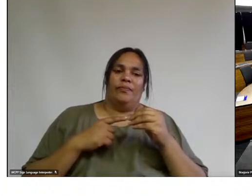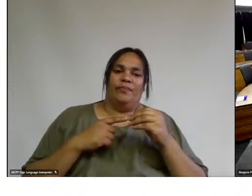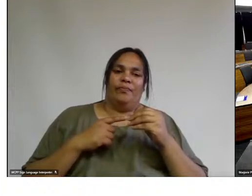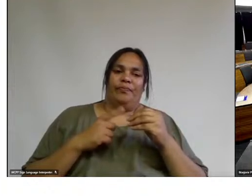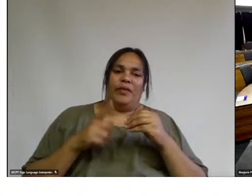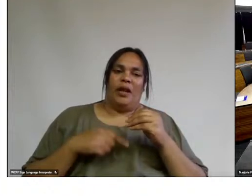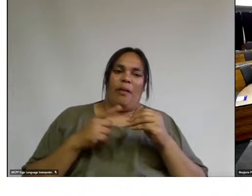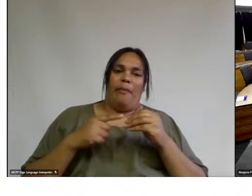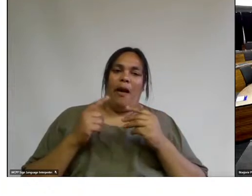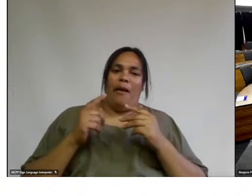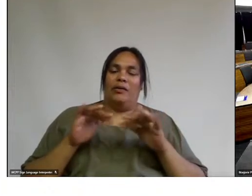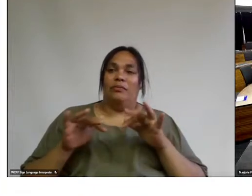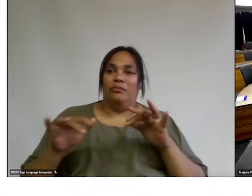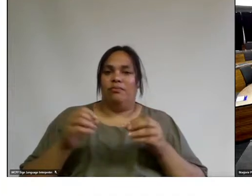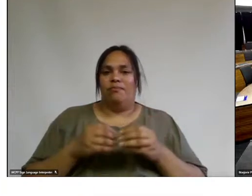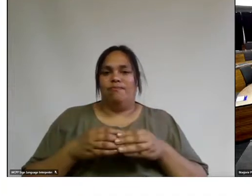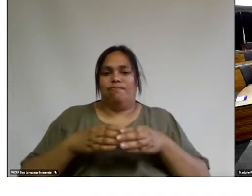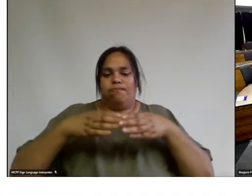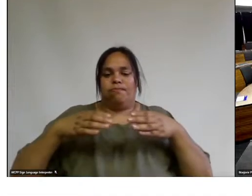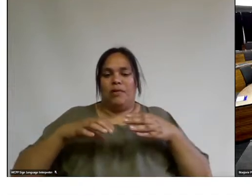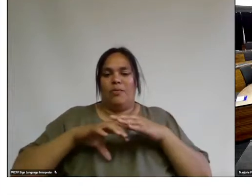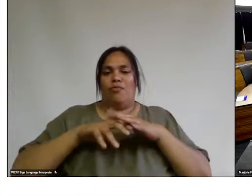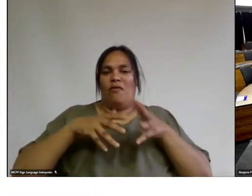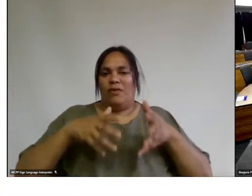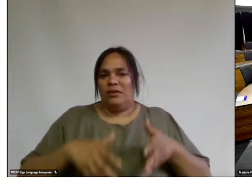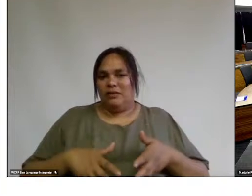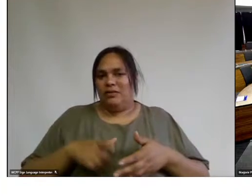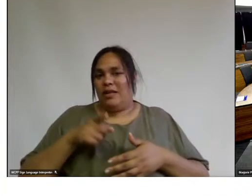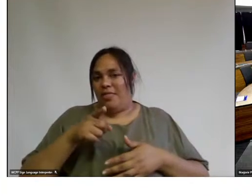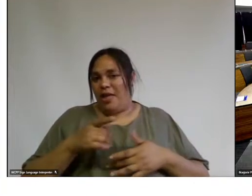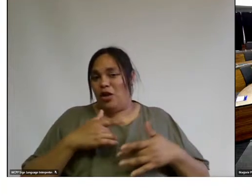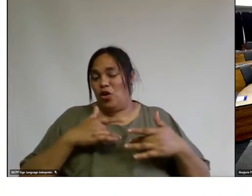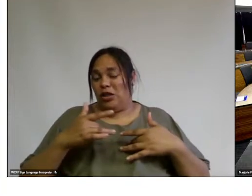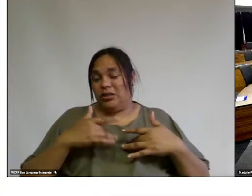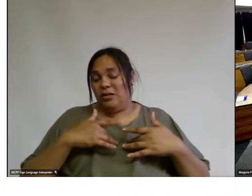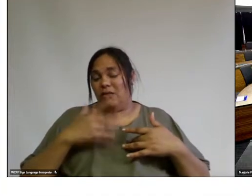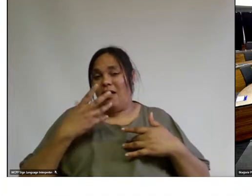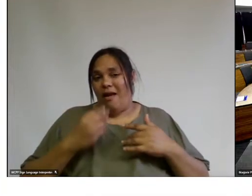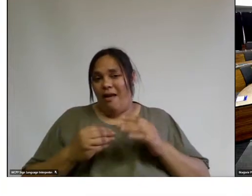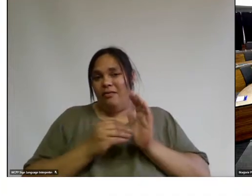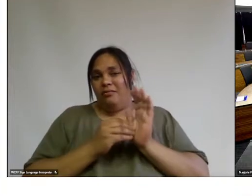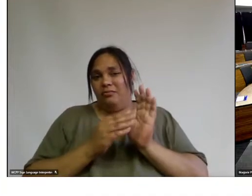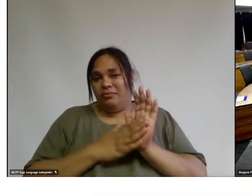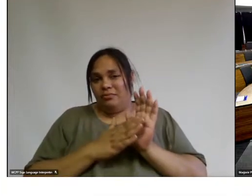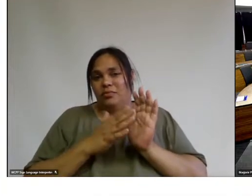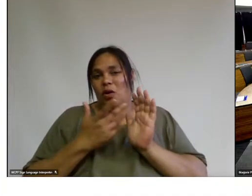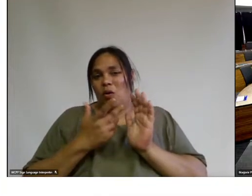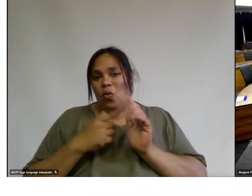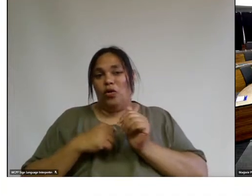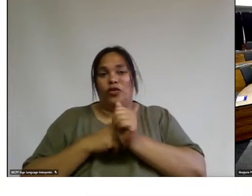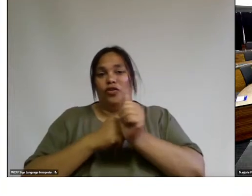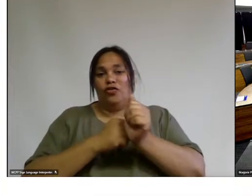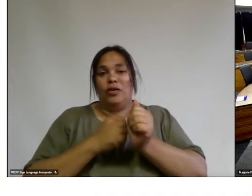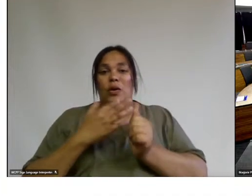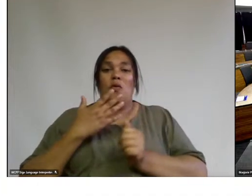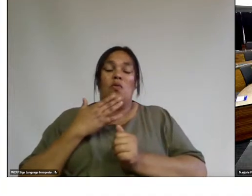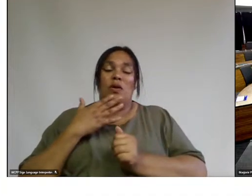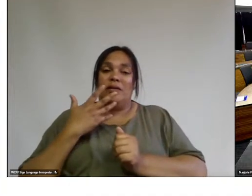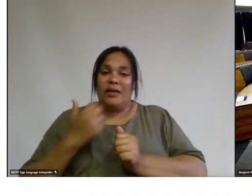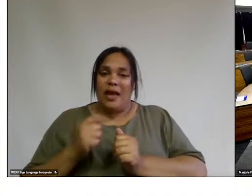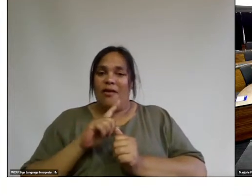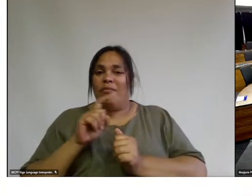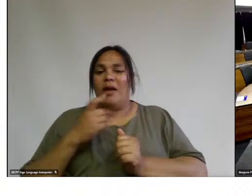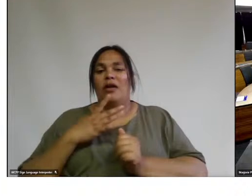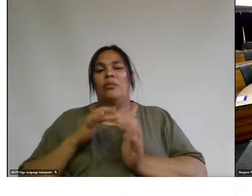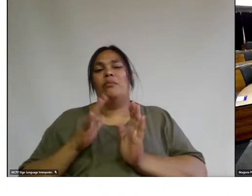the population increase in the province, is that considered to be a strategic risk? I just wanted to get